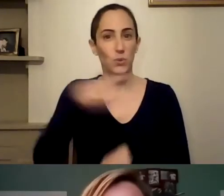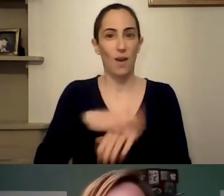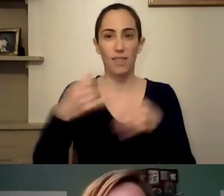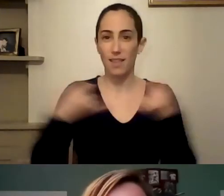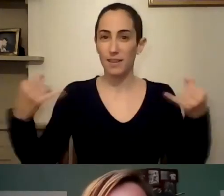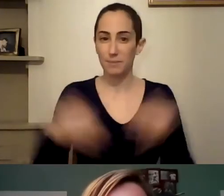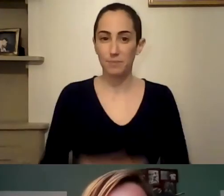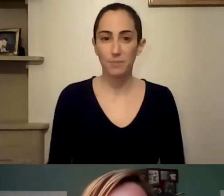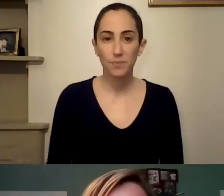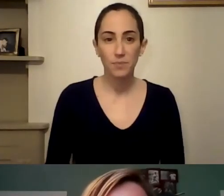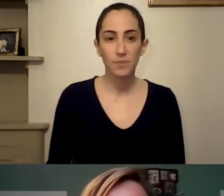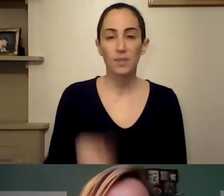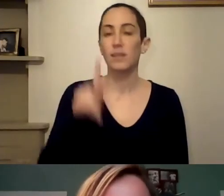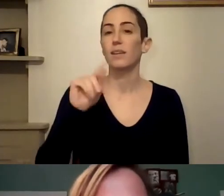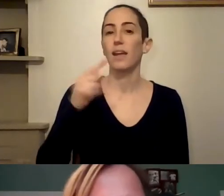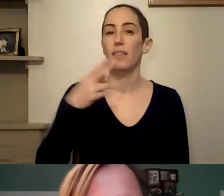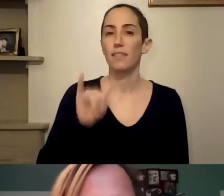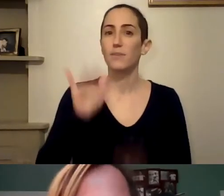Wonderful. Thank you.